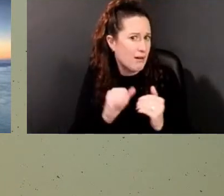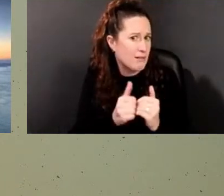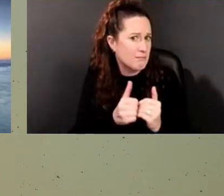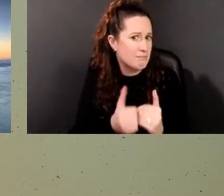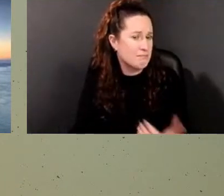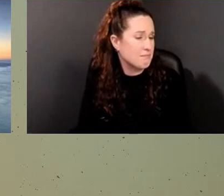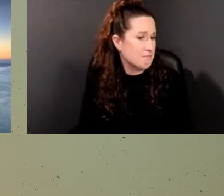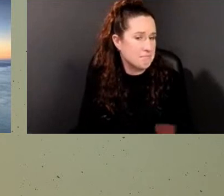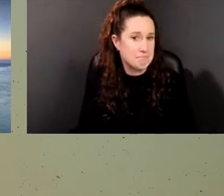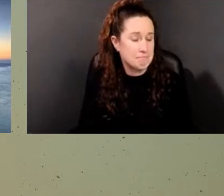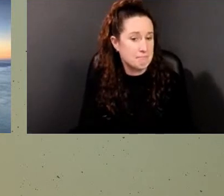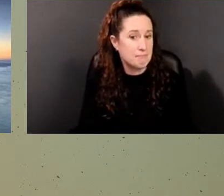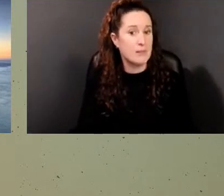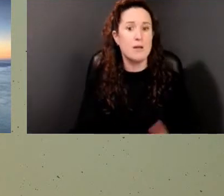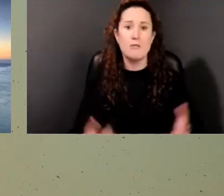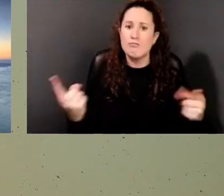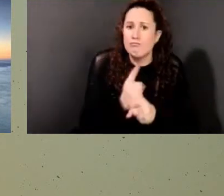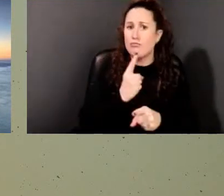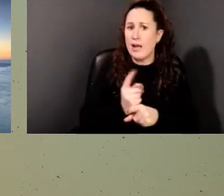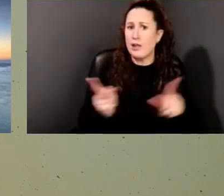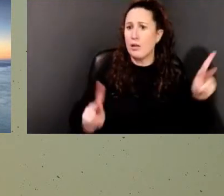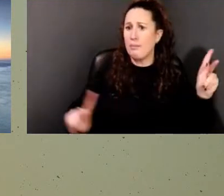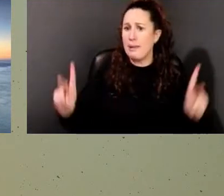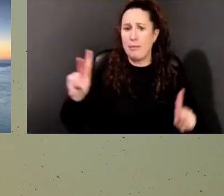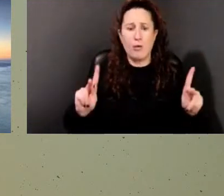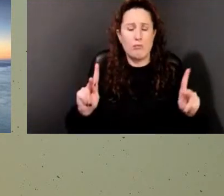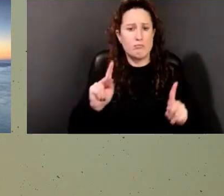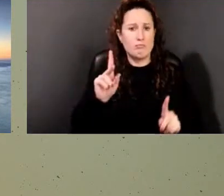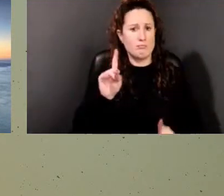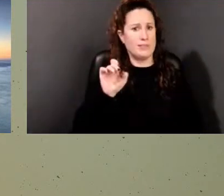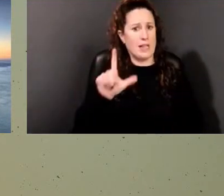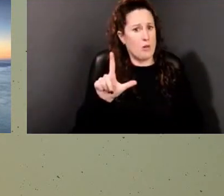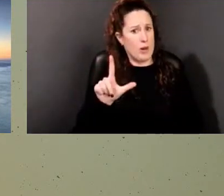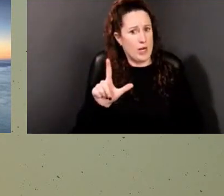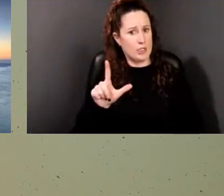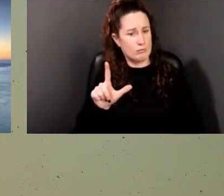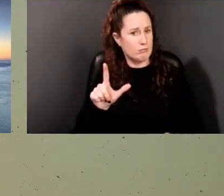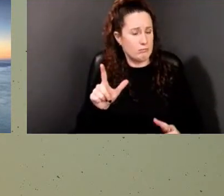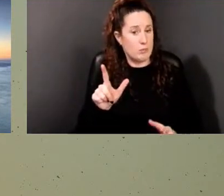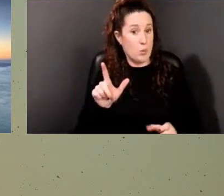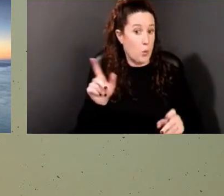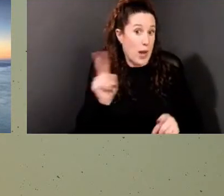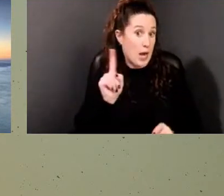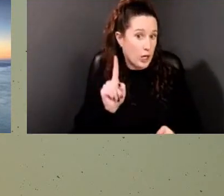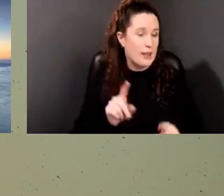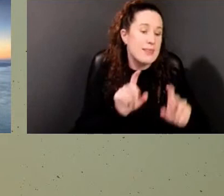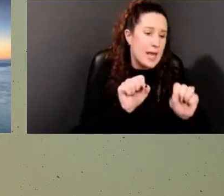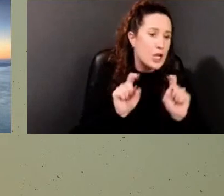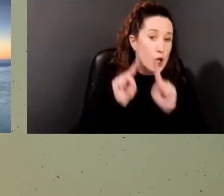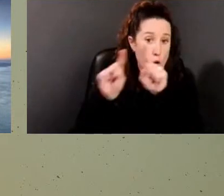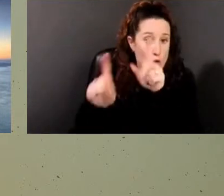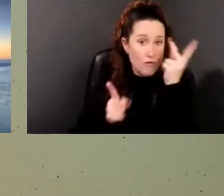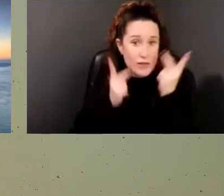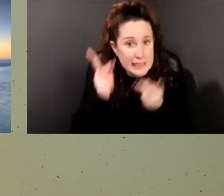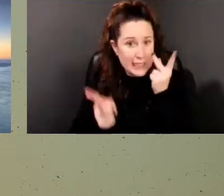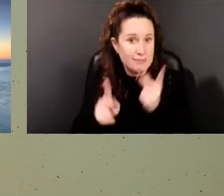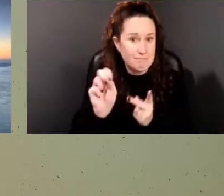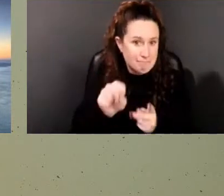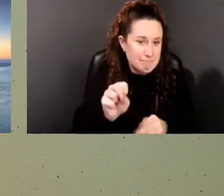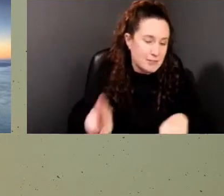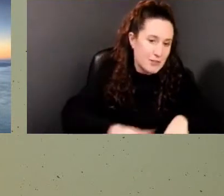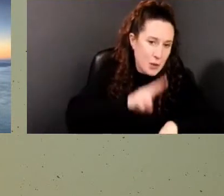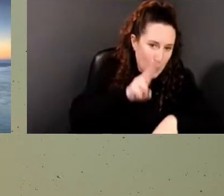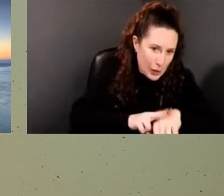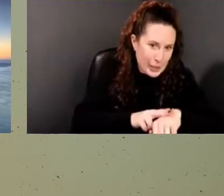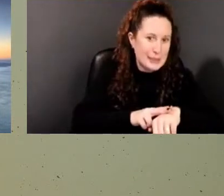Where can ordinary Delawareans, get that kind of information? Obviously, coming to visit and seeing